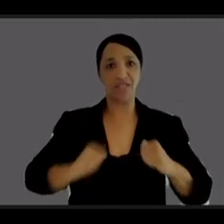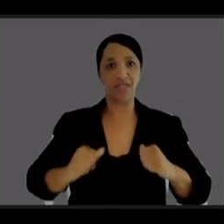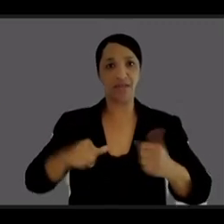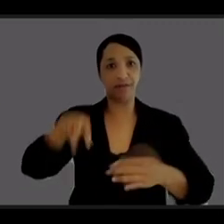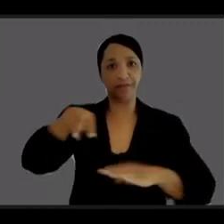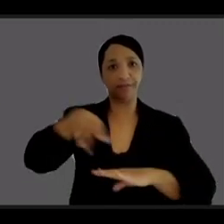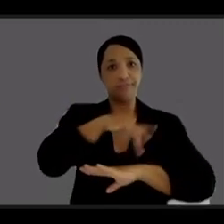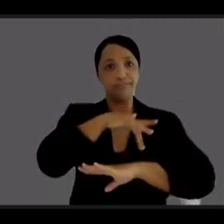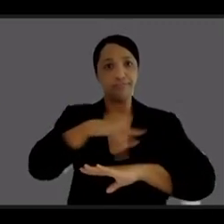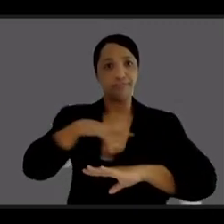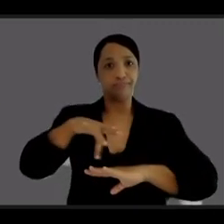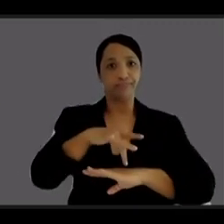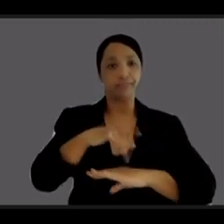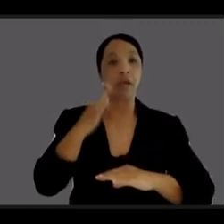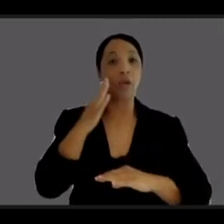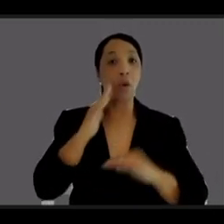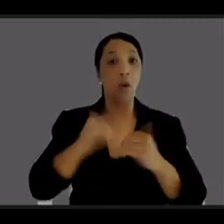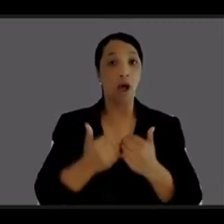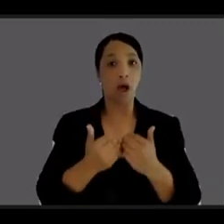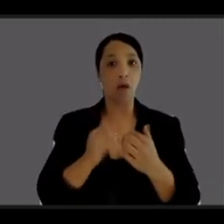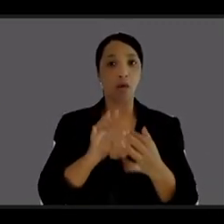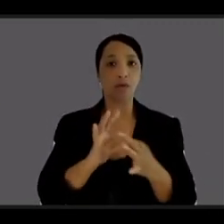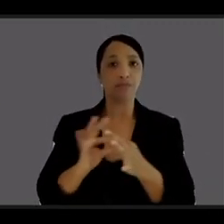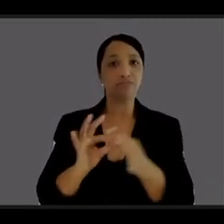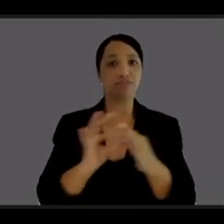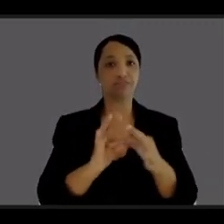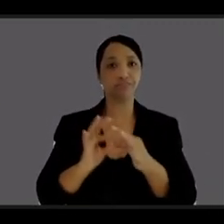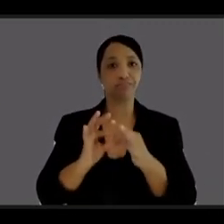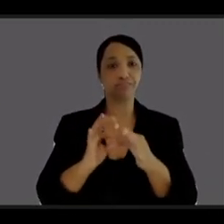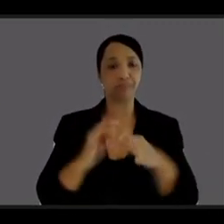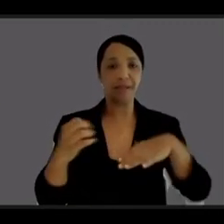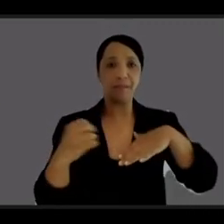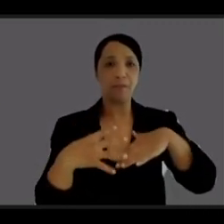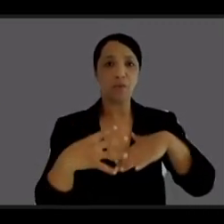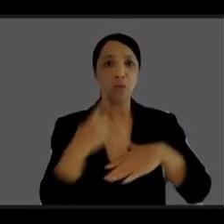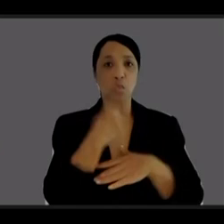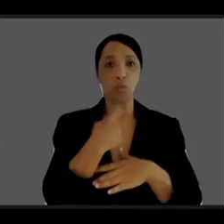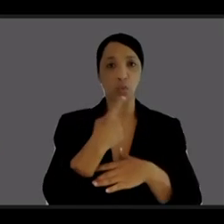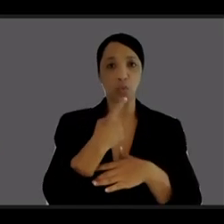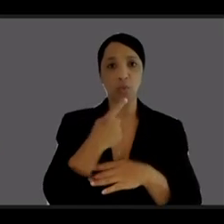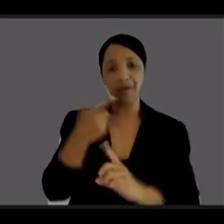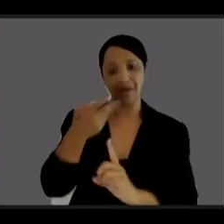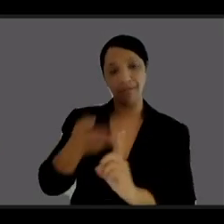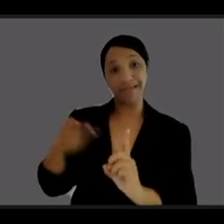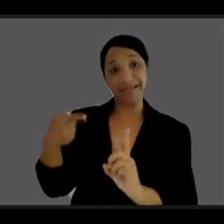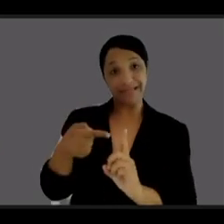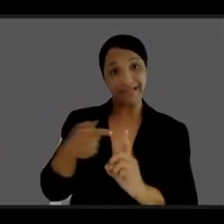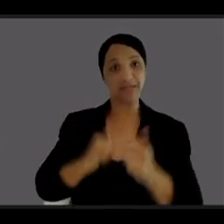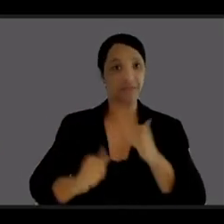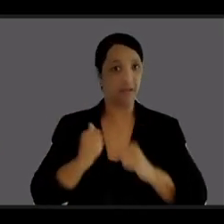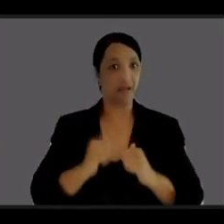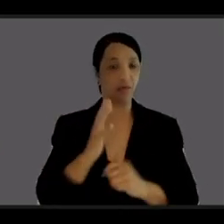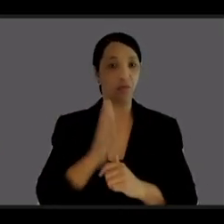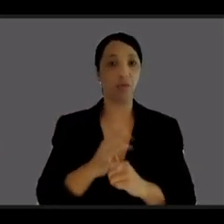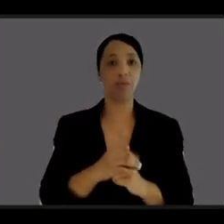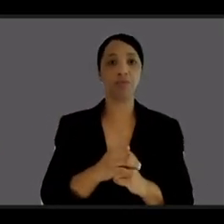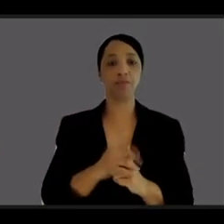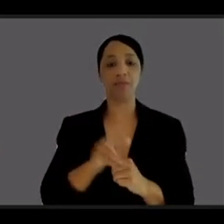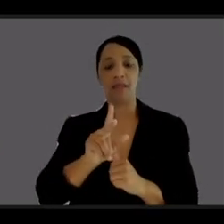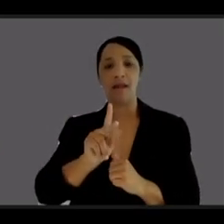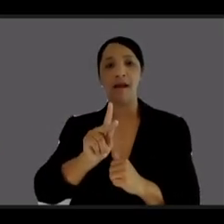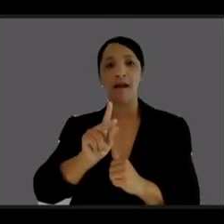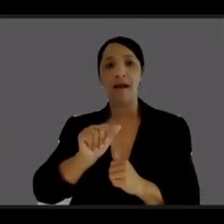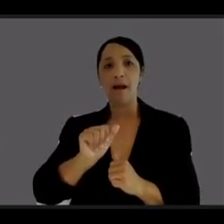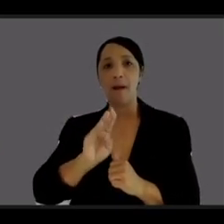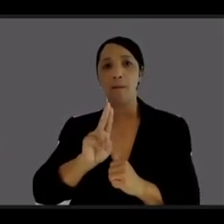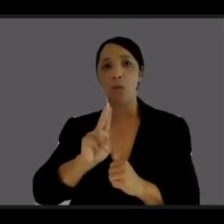Sansui, media installation by Naoko Tosa. Kabuki is a novel and unusual